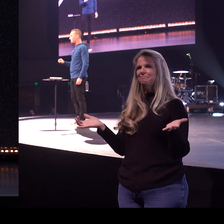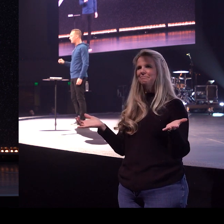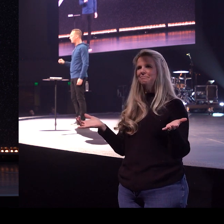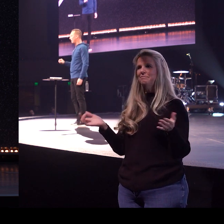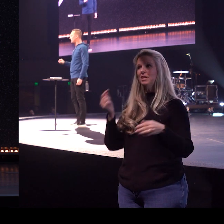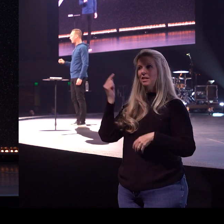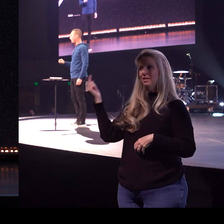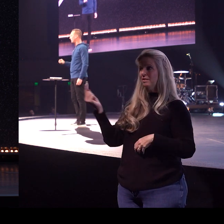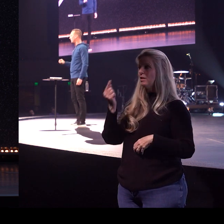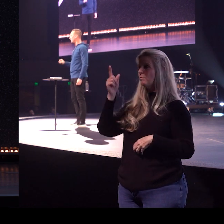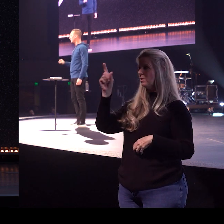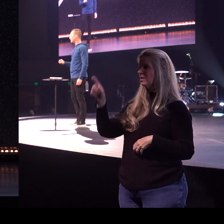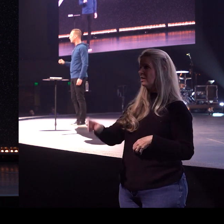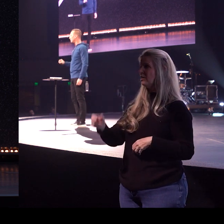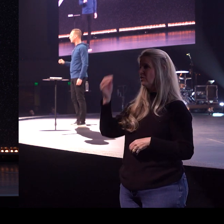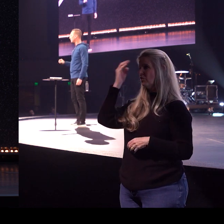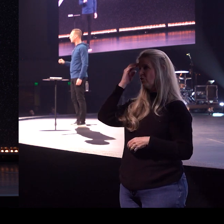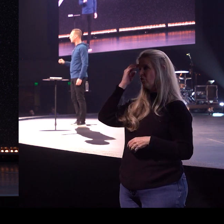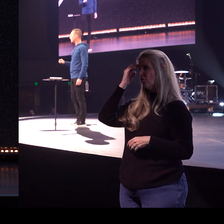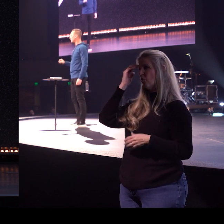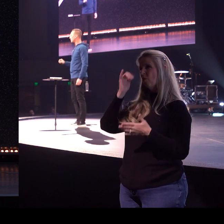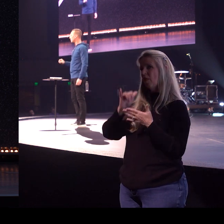Someone needs to hear that today.